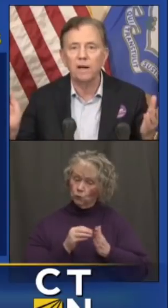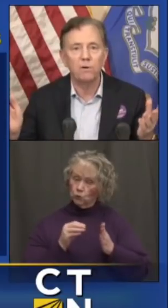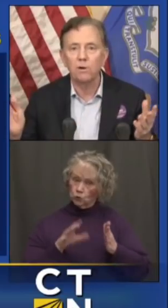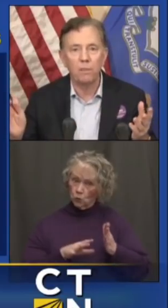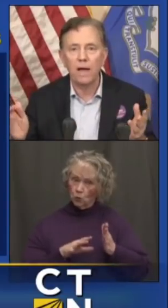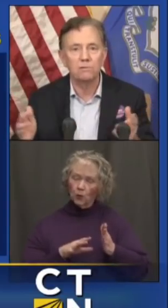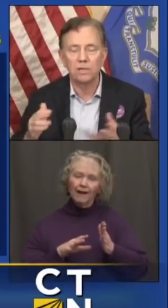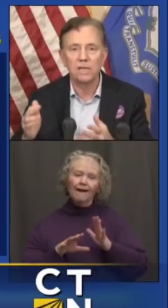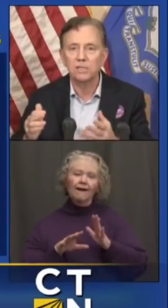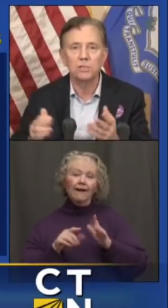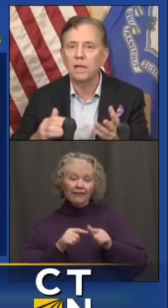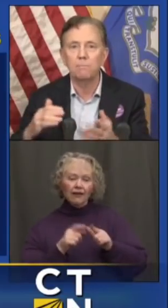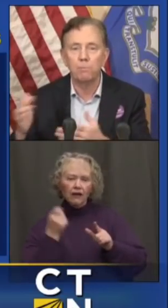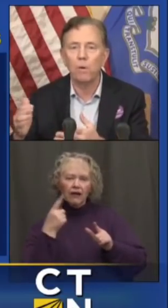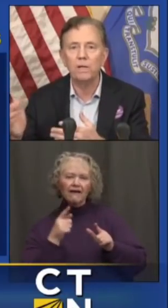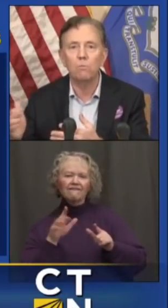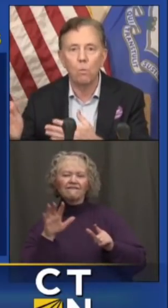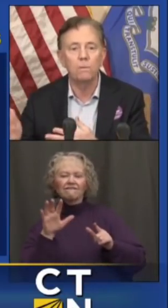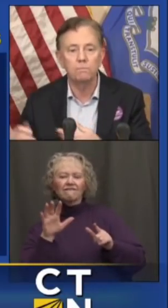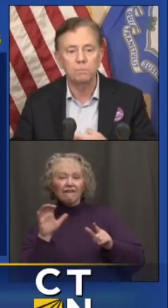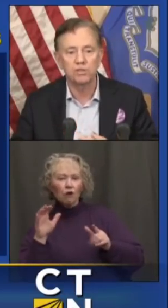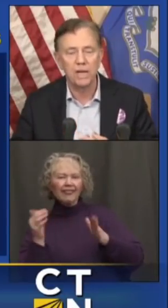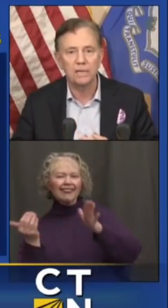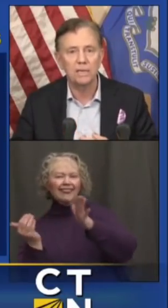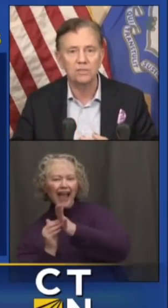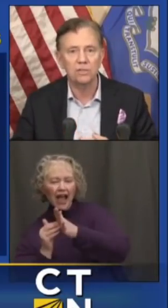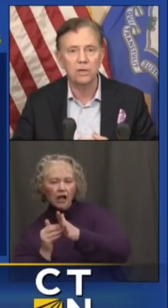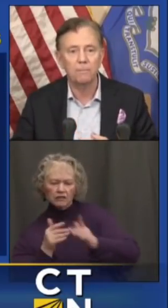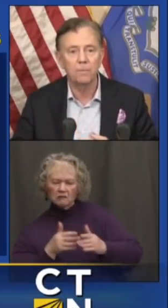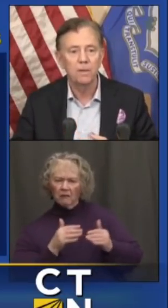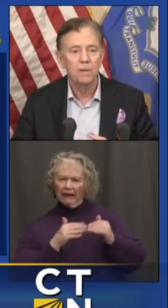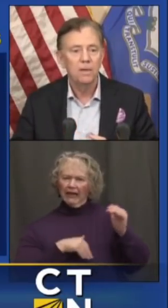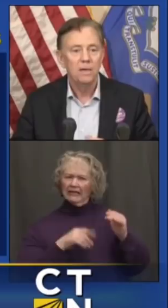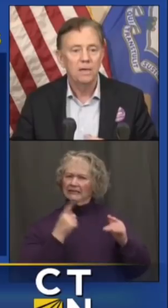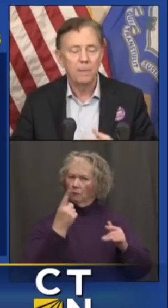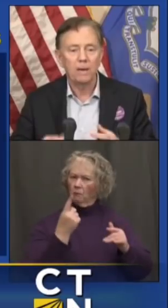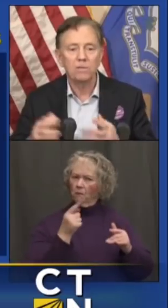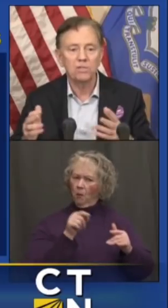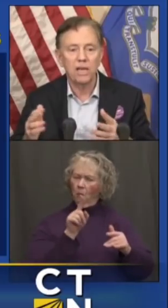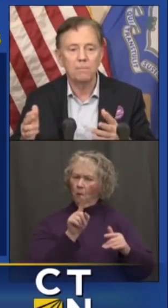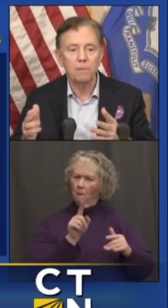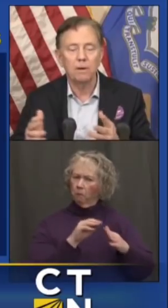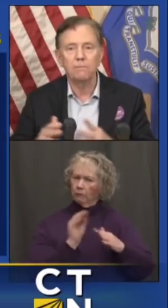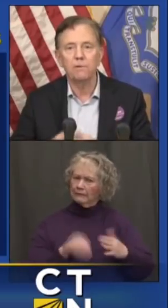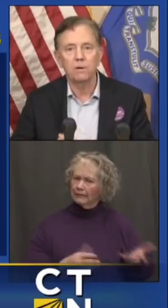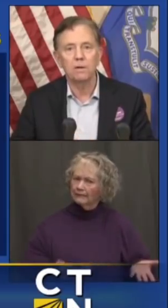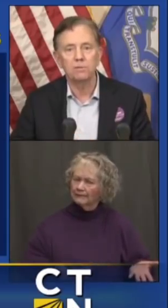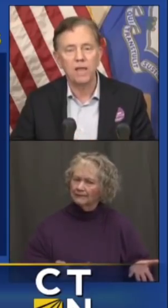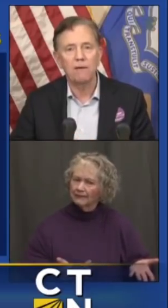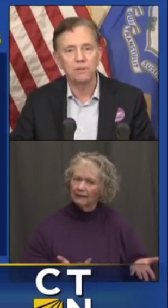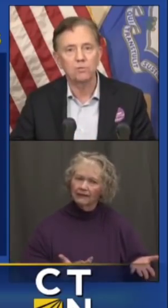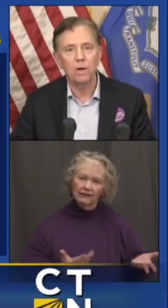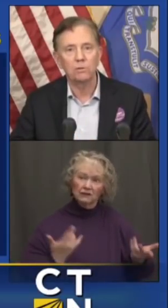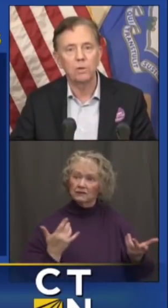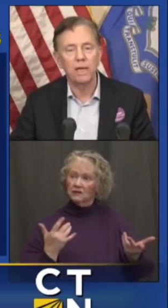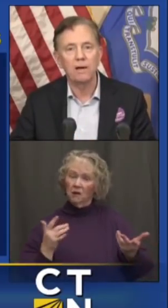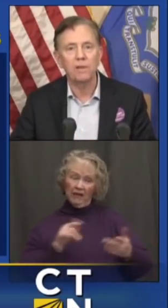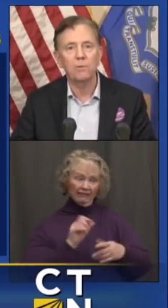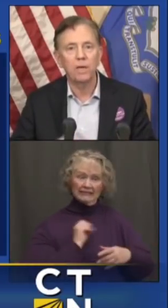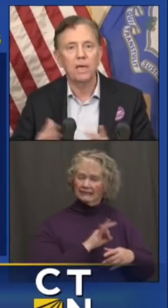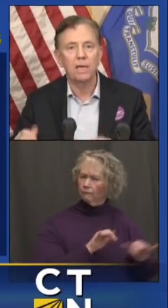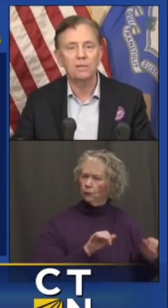of cases of students and staff, these are folks who test positive for COVID, have gone down dramatically. That's